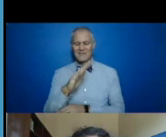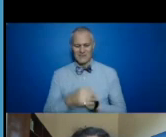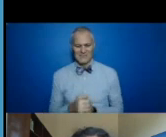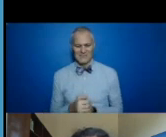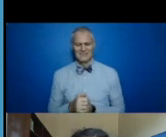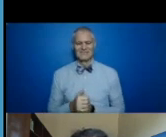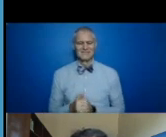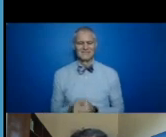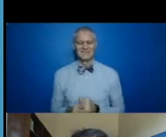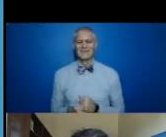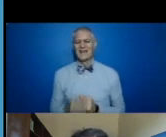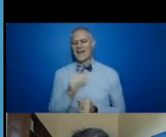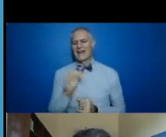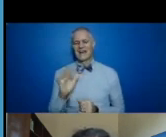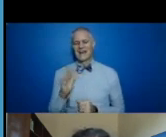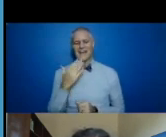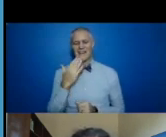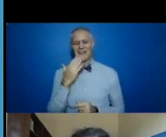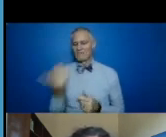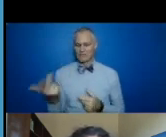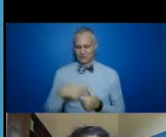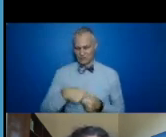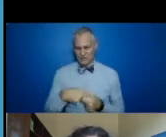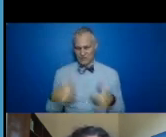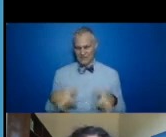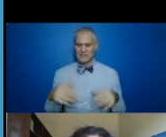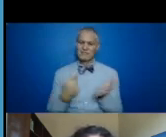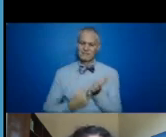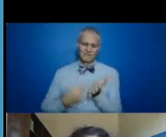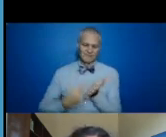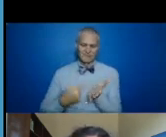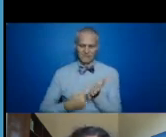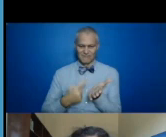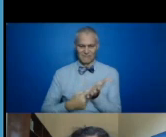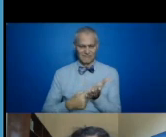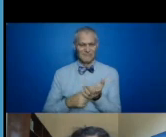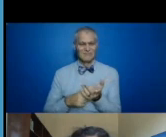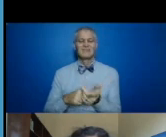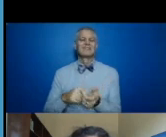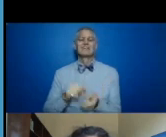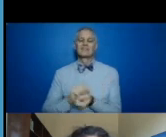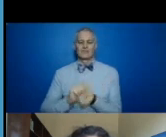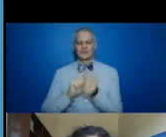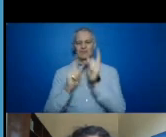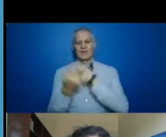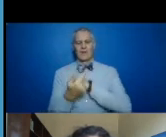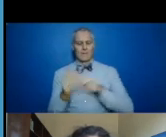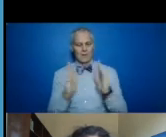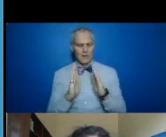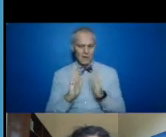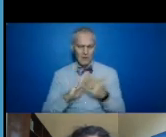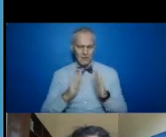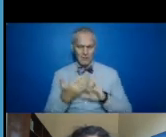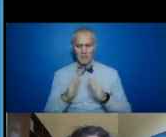and thanks for joining us in this conversation. Transformative community conferencing is something that I really